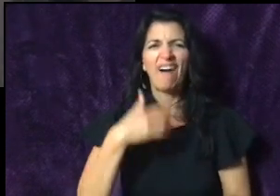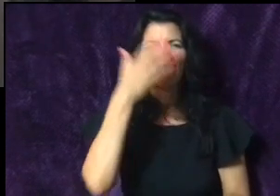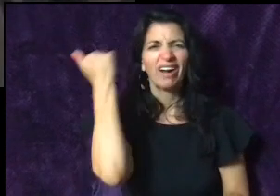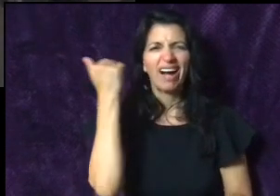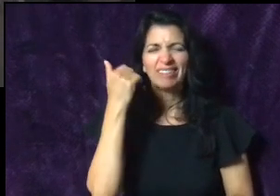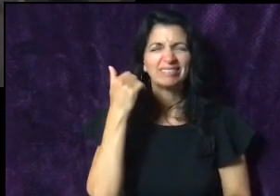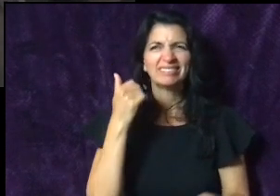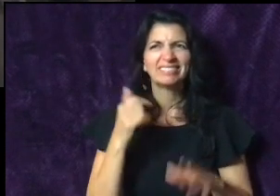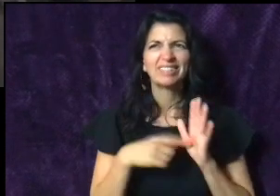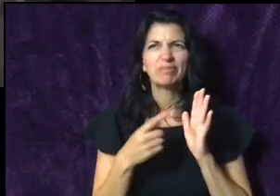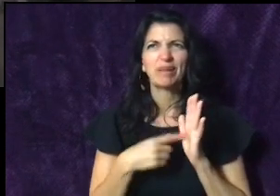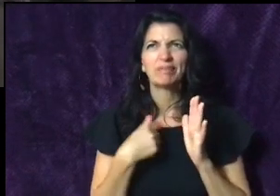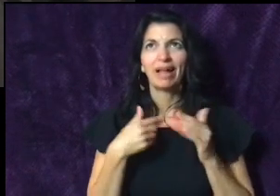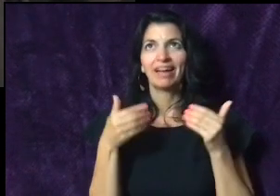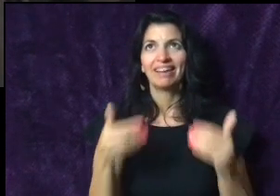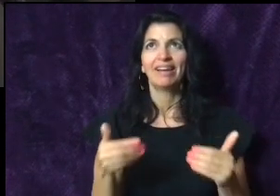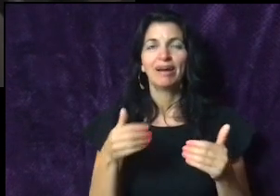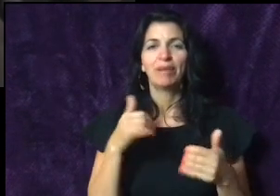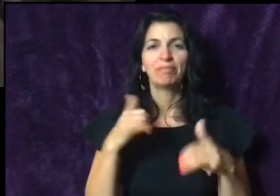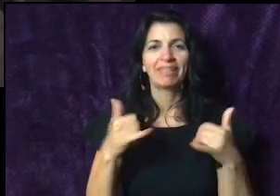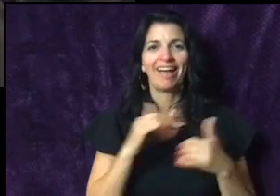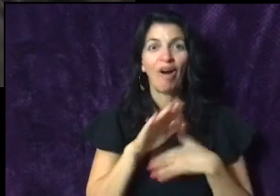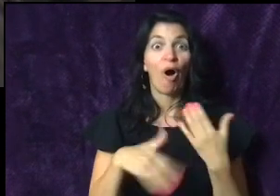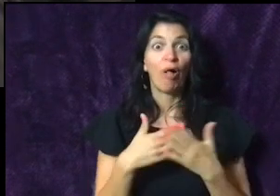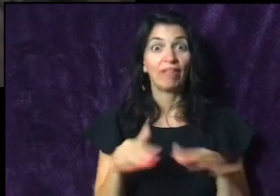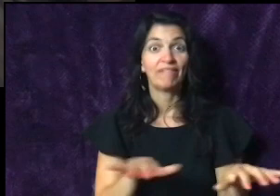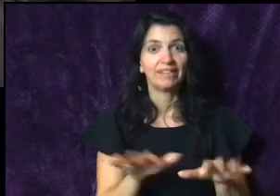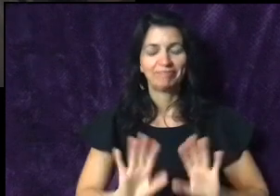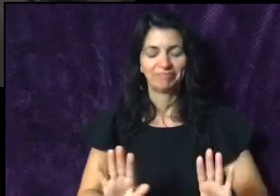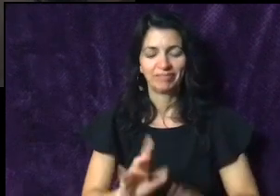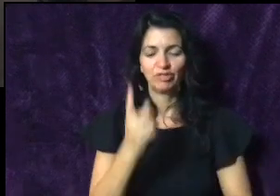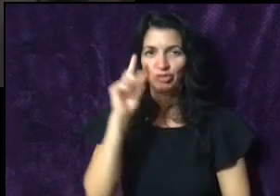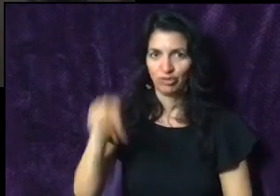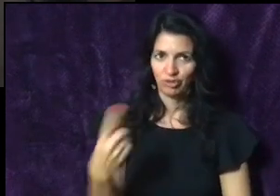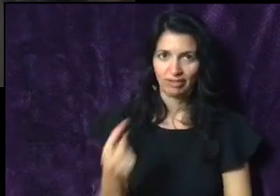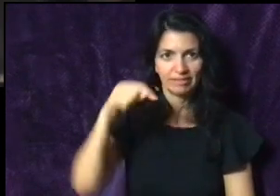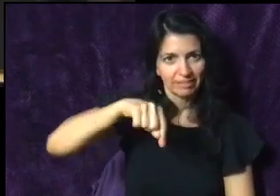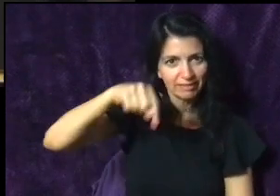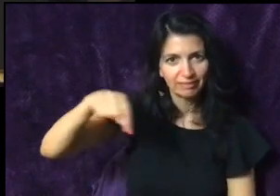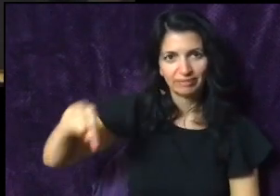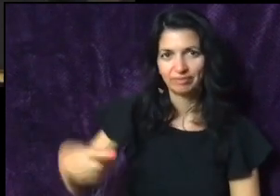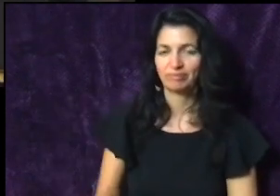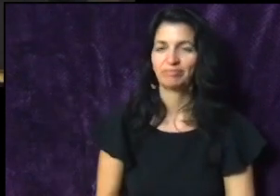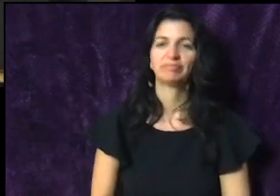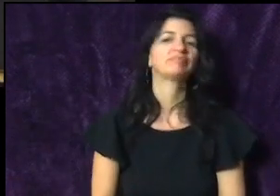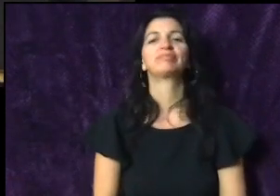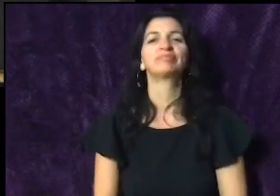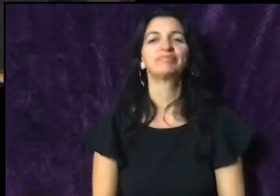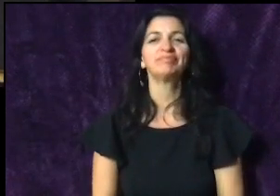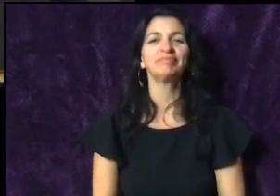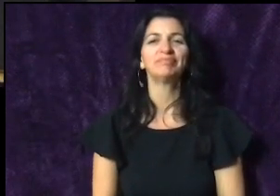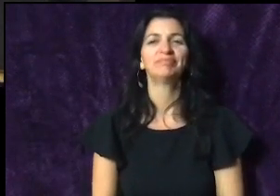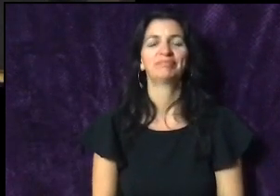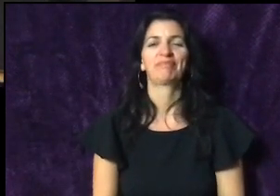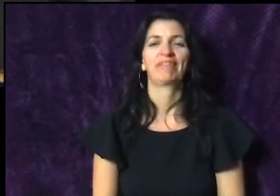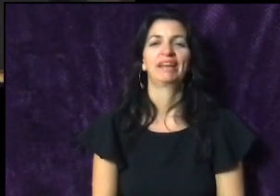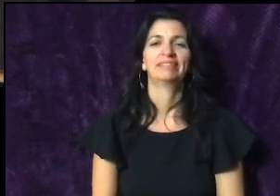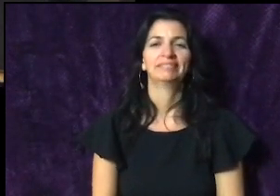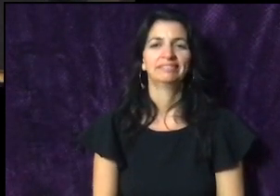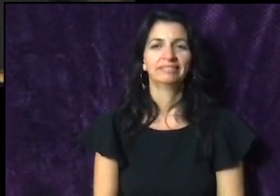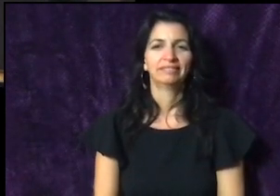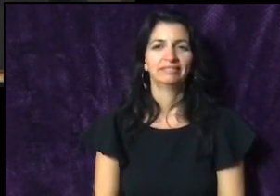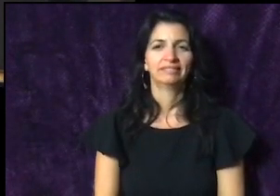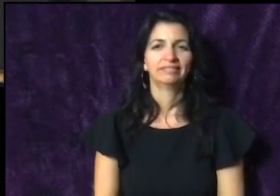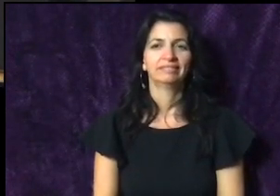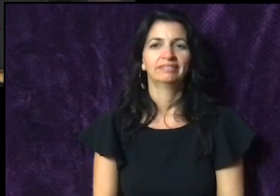I forgot. Sometimes I go right to playing the whole piece, and I shouldn't do that. This is just the melody. It goes like this.